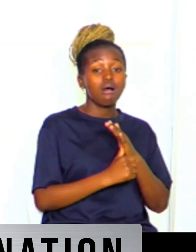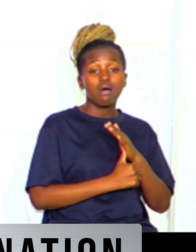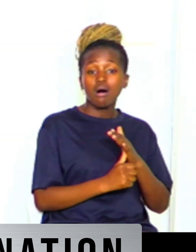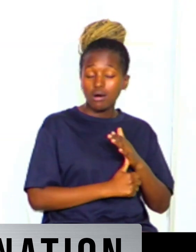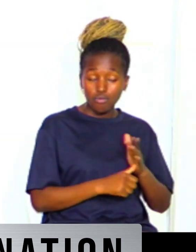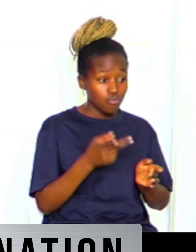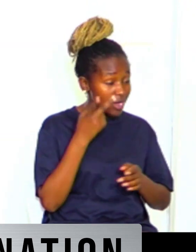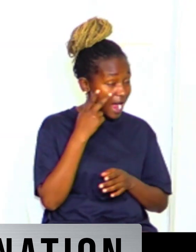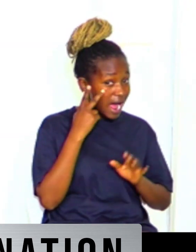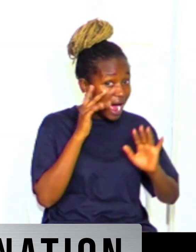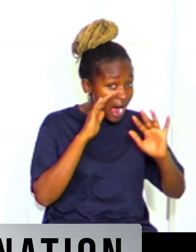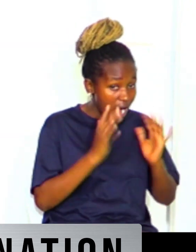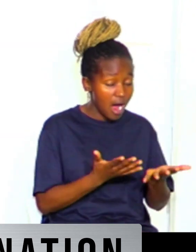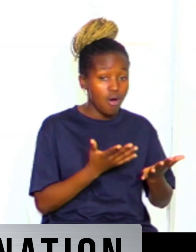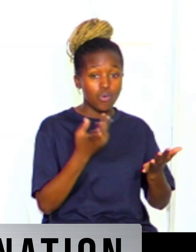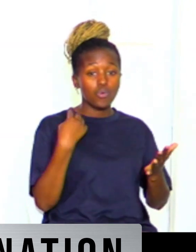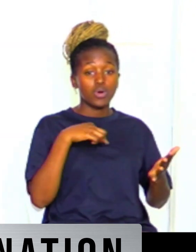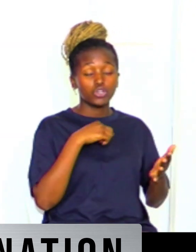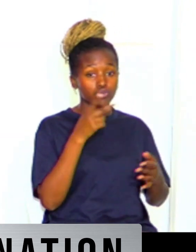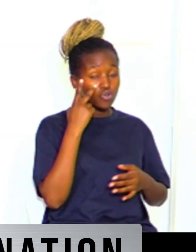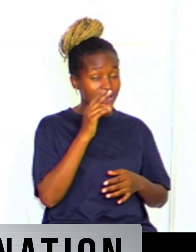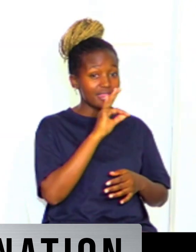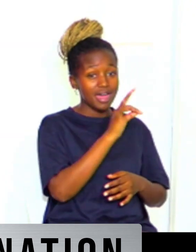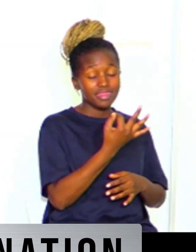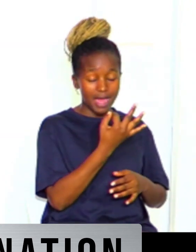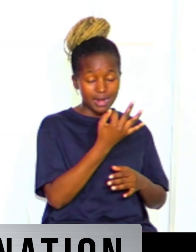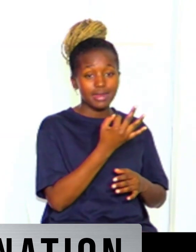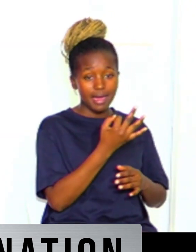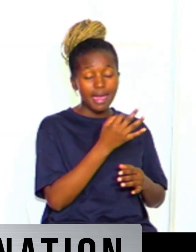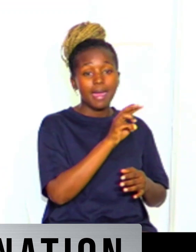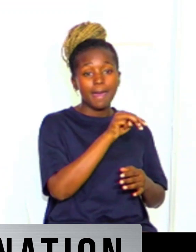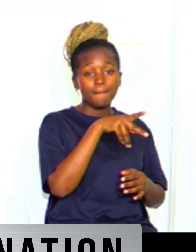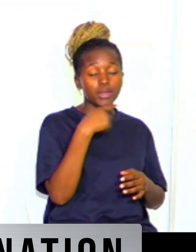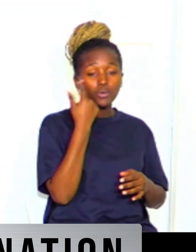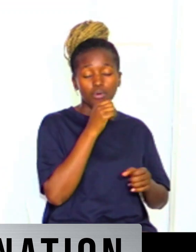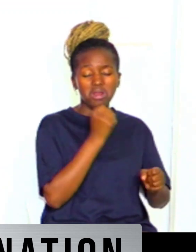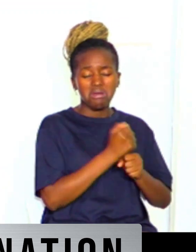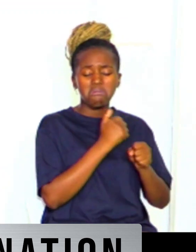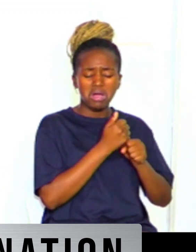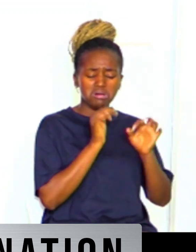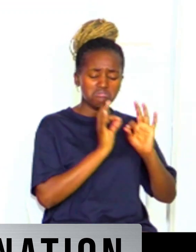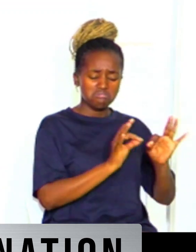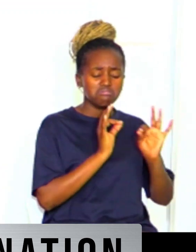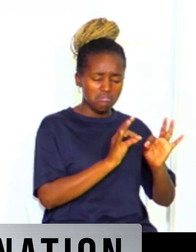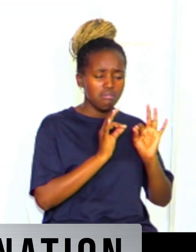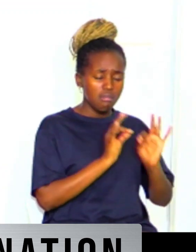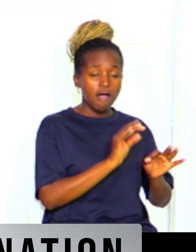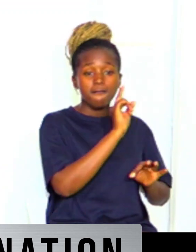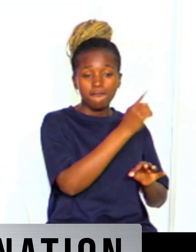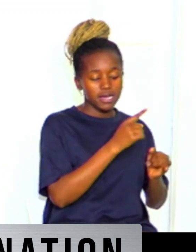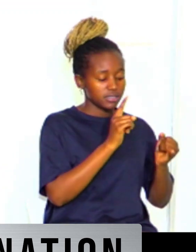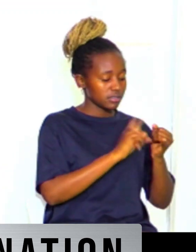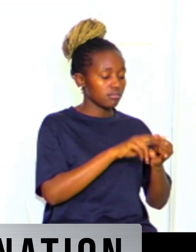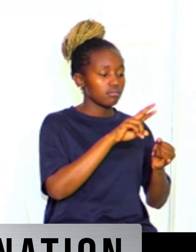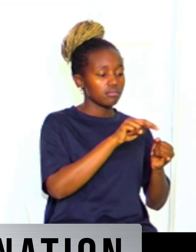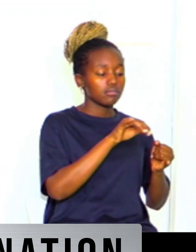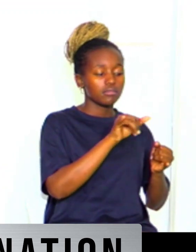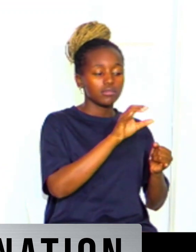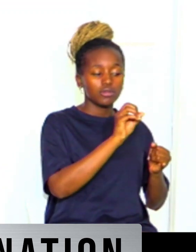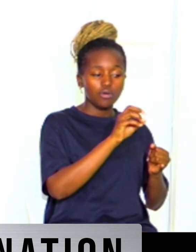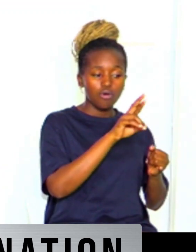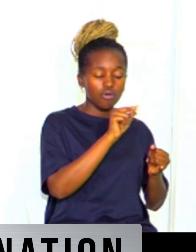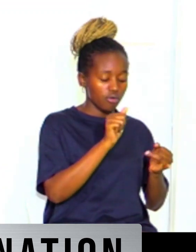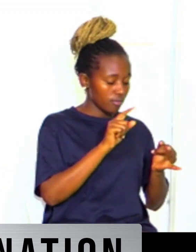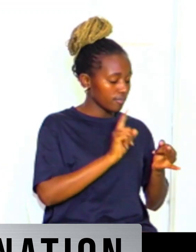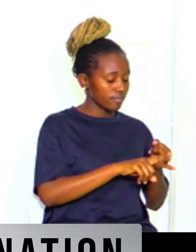the poll walitoa Peter Salasya'S as the third performing MP. Wow. Yeah, the first one was Ndidi Nyoro, the second one was